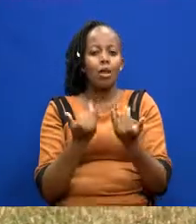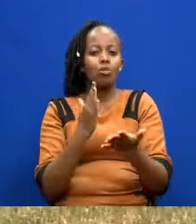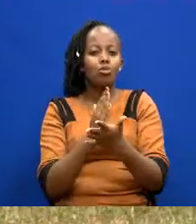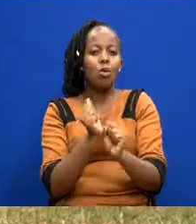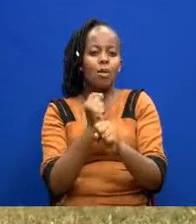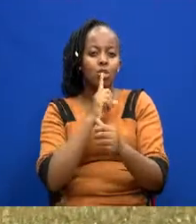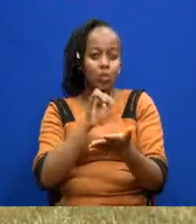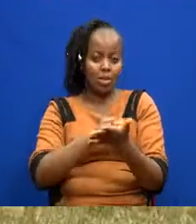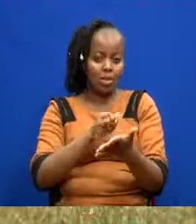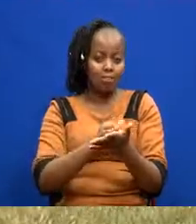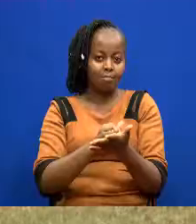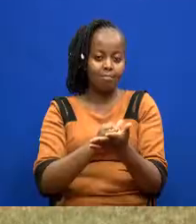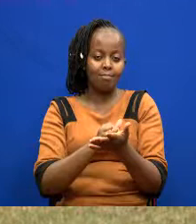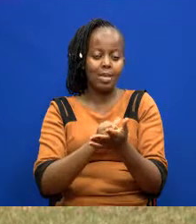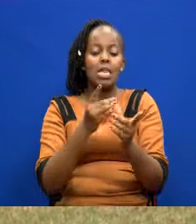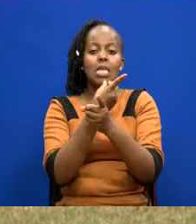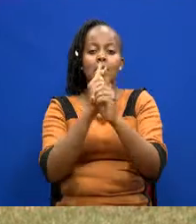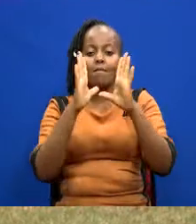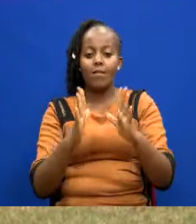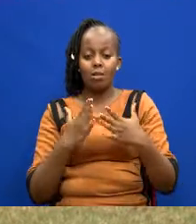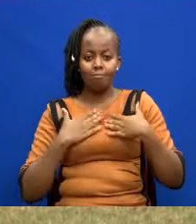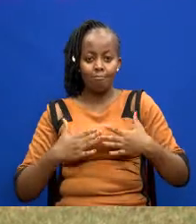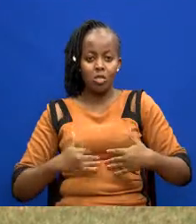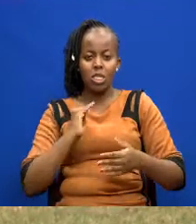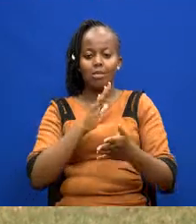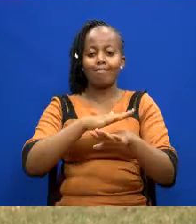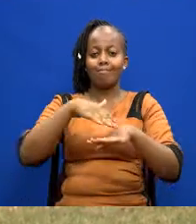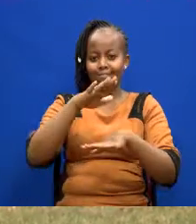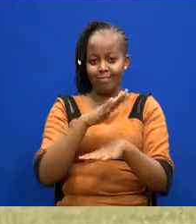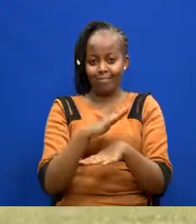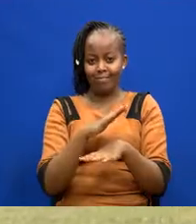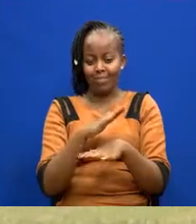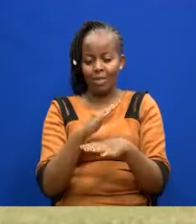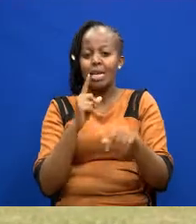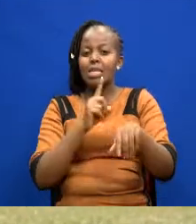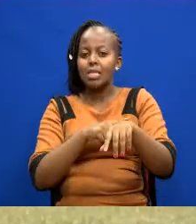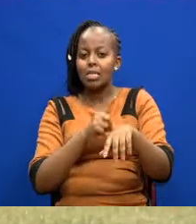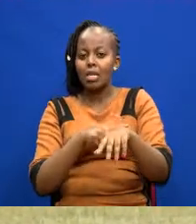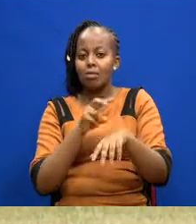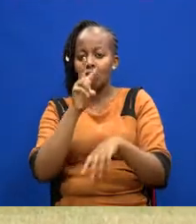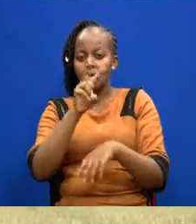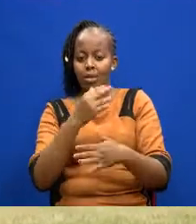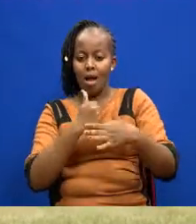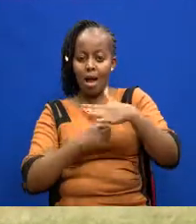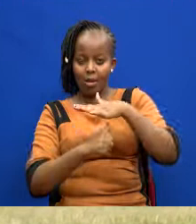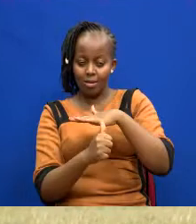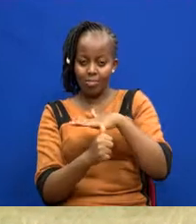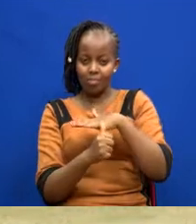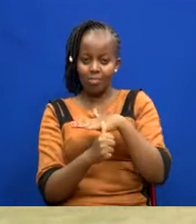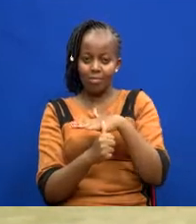are ensuring that the tackler's body is on top. The moment you get